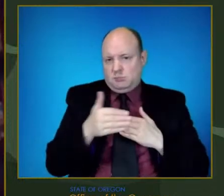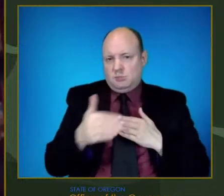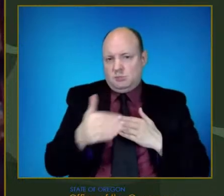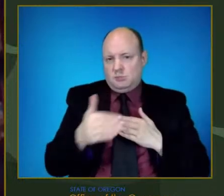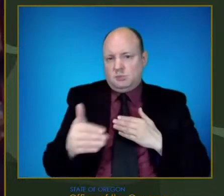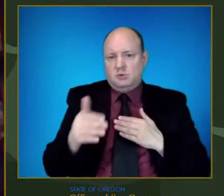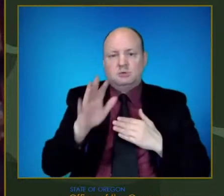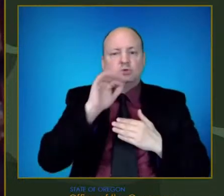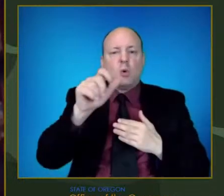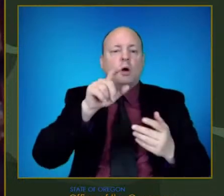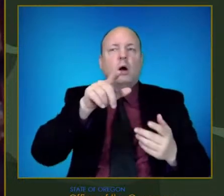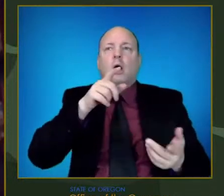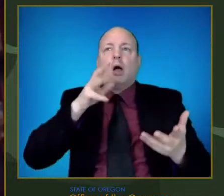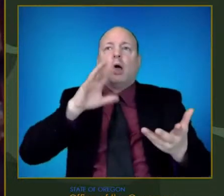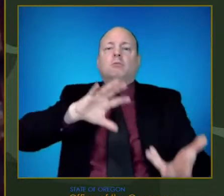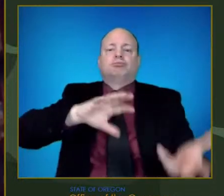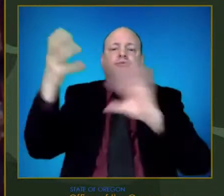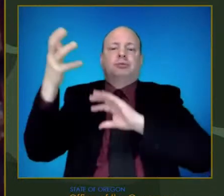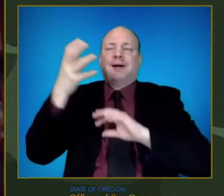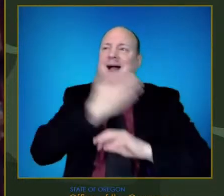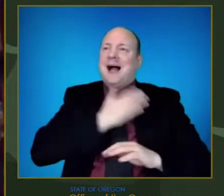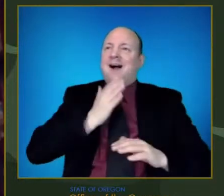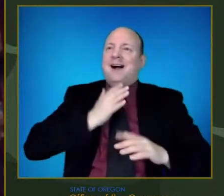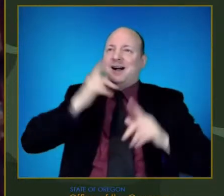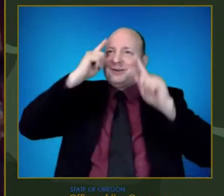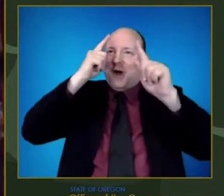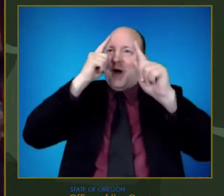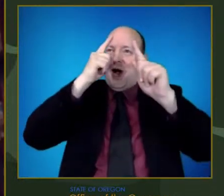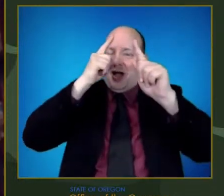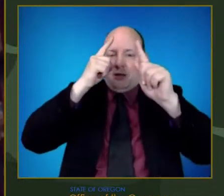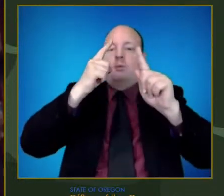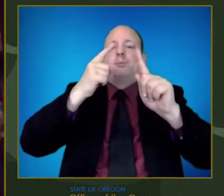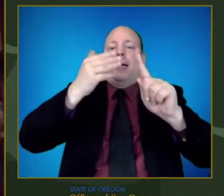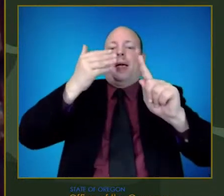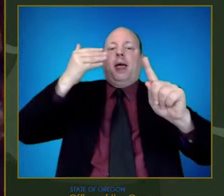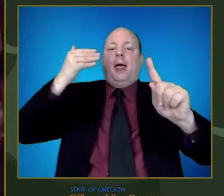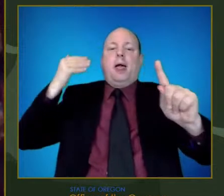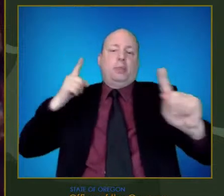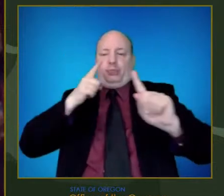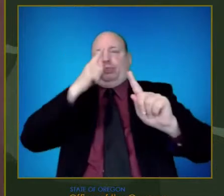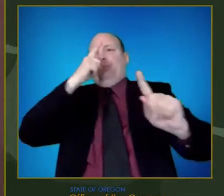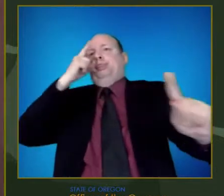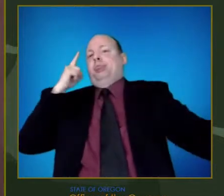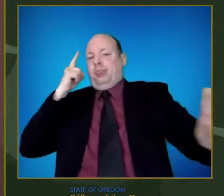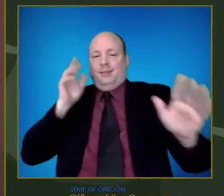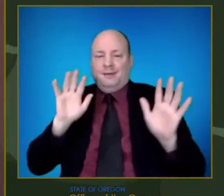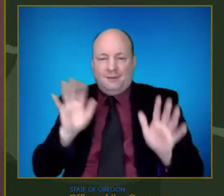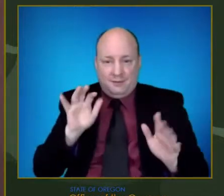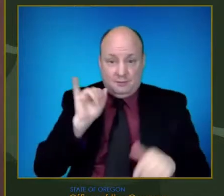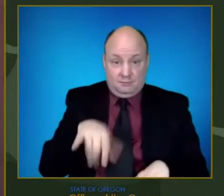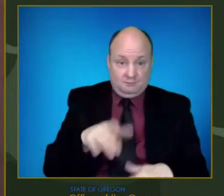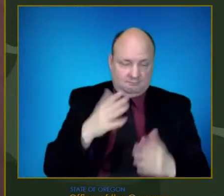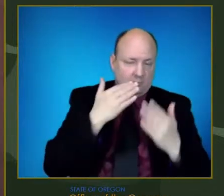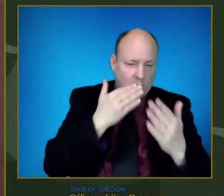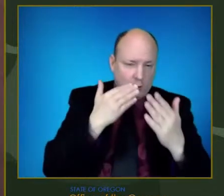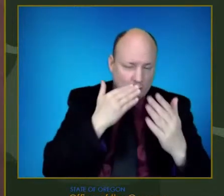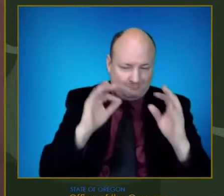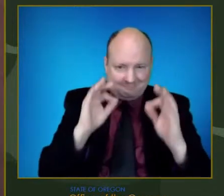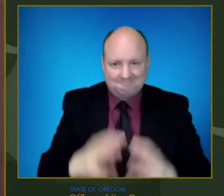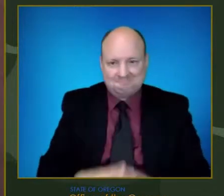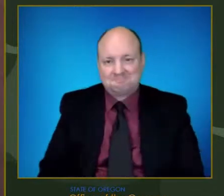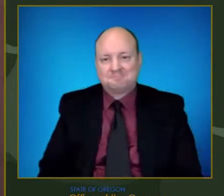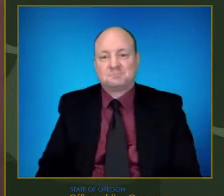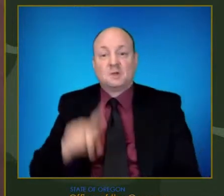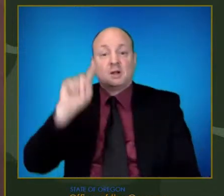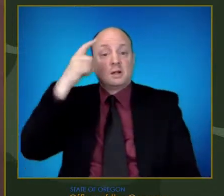continued partnership in fighting this virus. And with that, I'll turn things back over to Governor Brown. Thank you, Dr. Seidlinger. And with